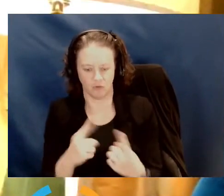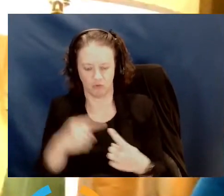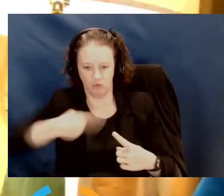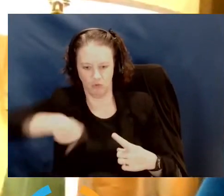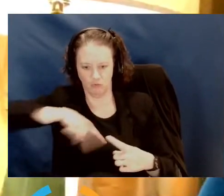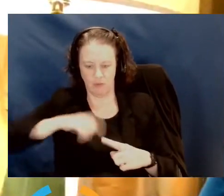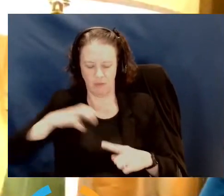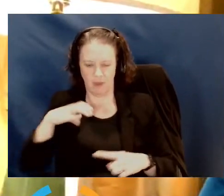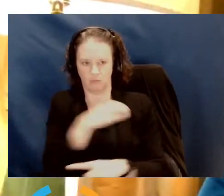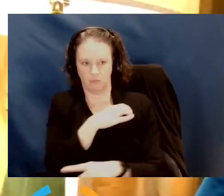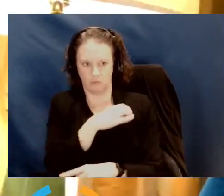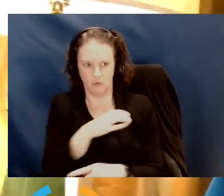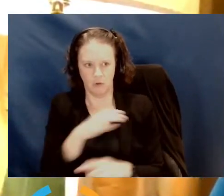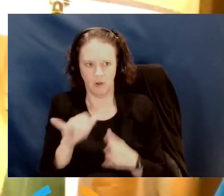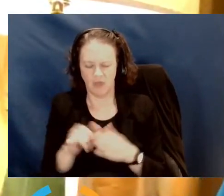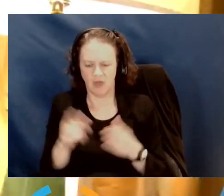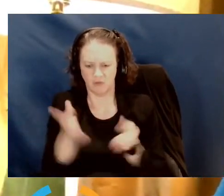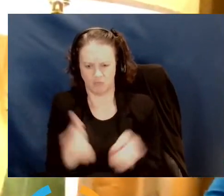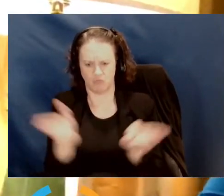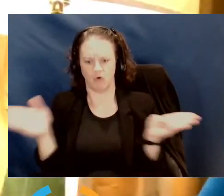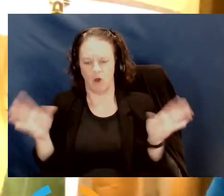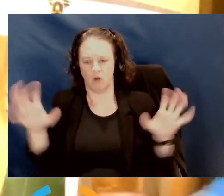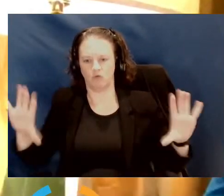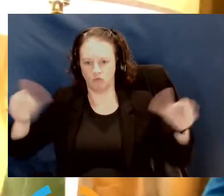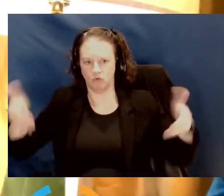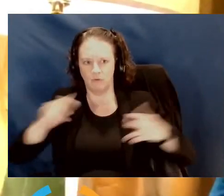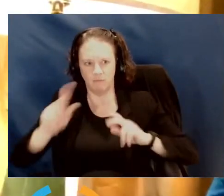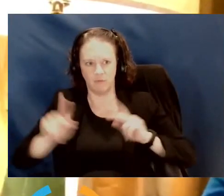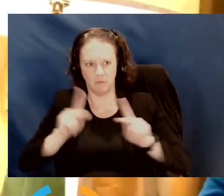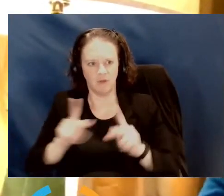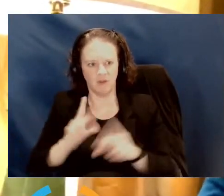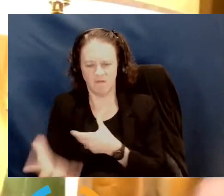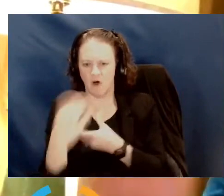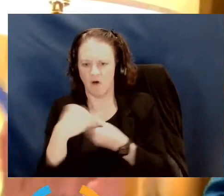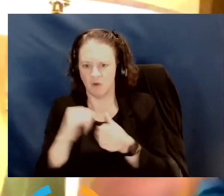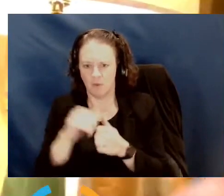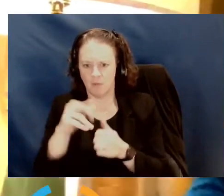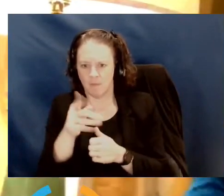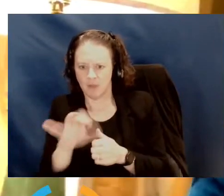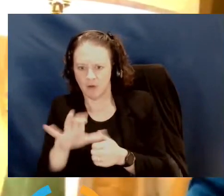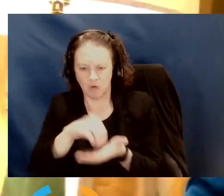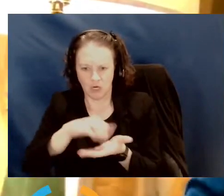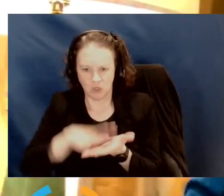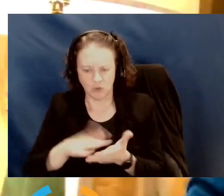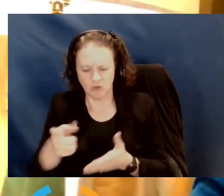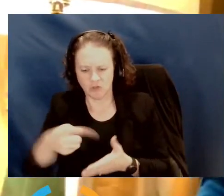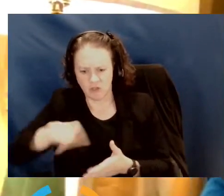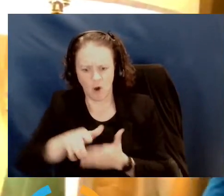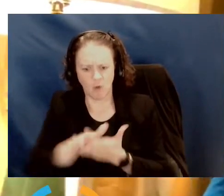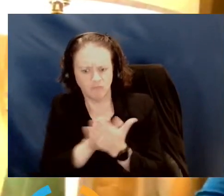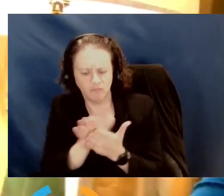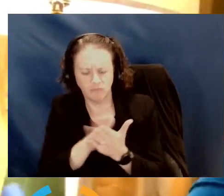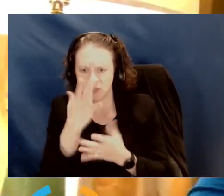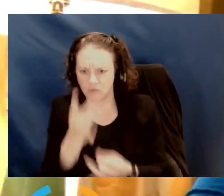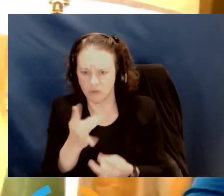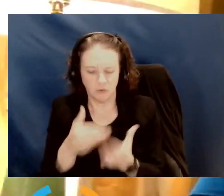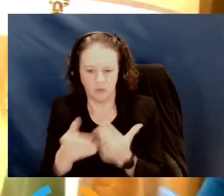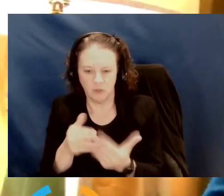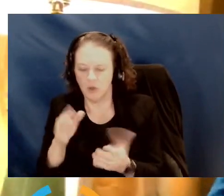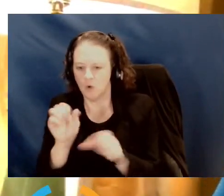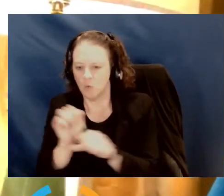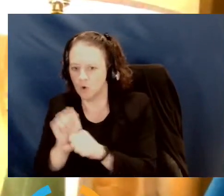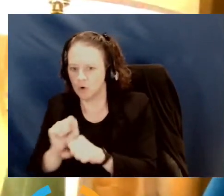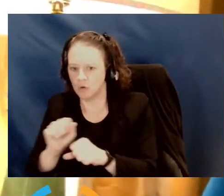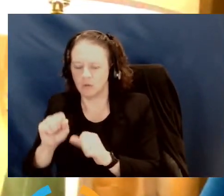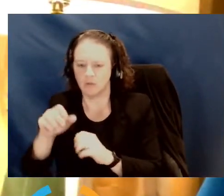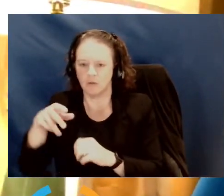are involved with public records and have an interest, whether they're in the public sector, the private sector, the